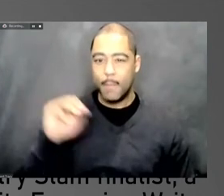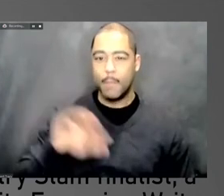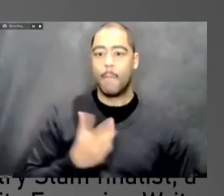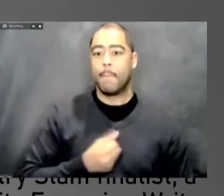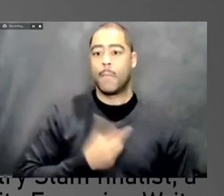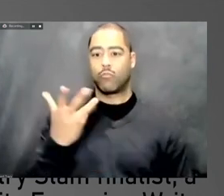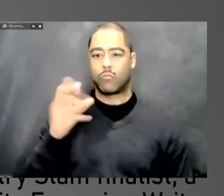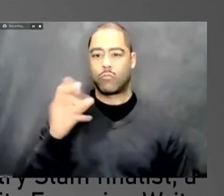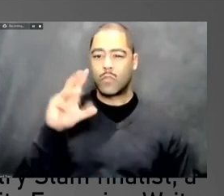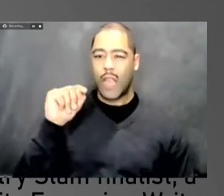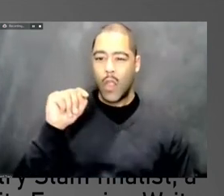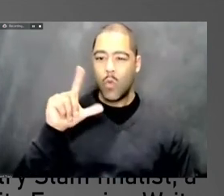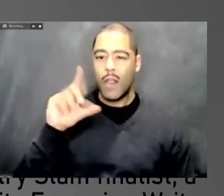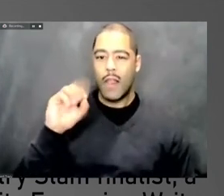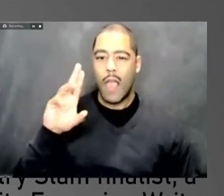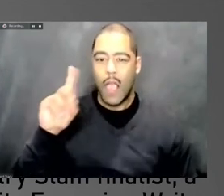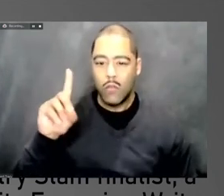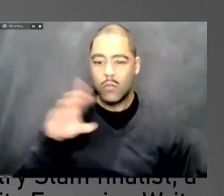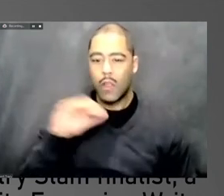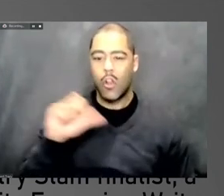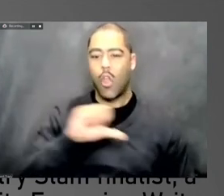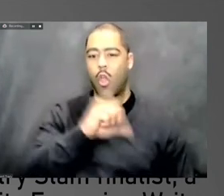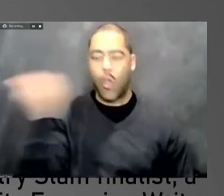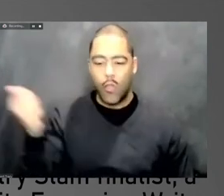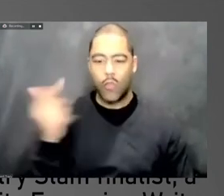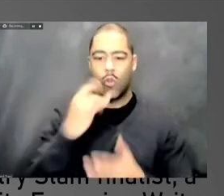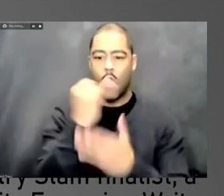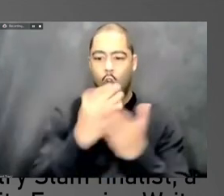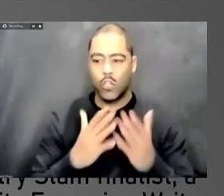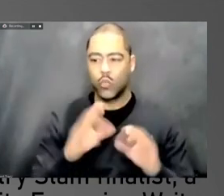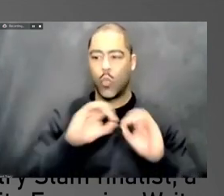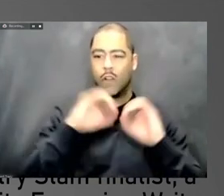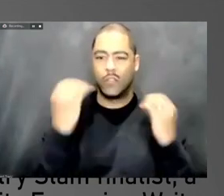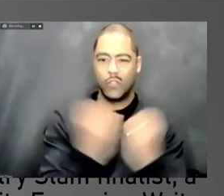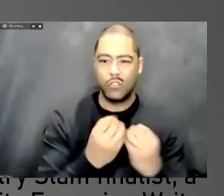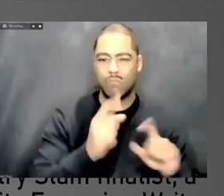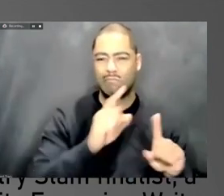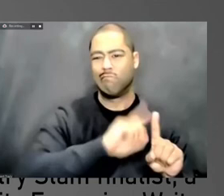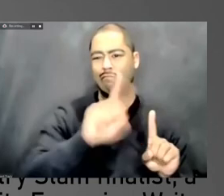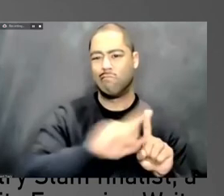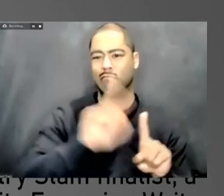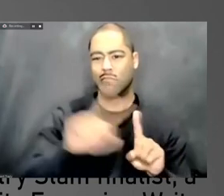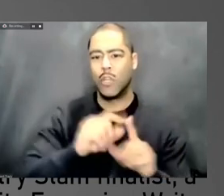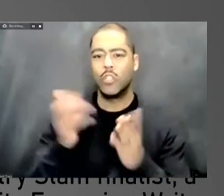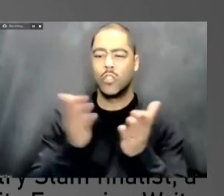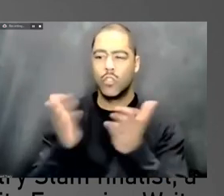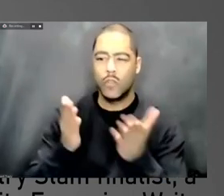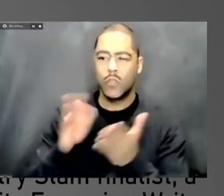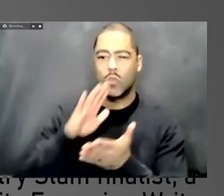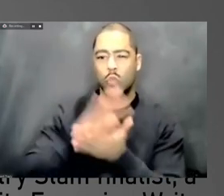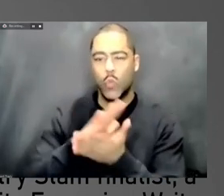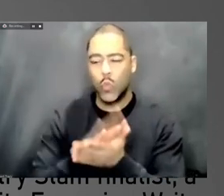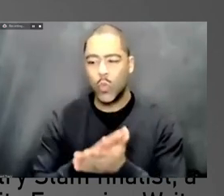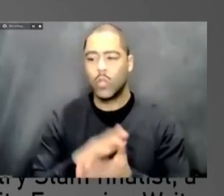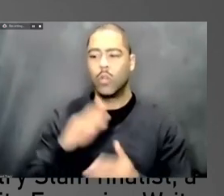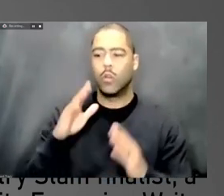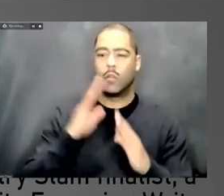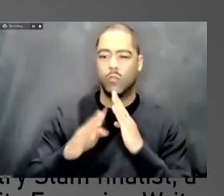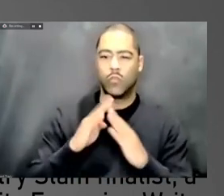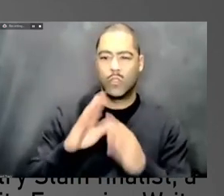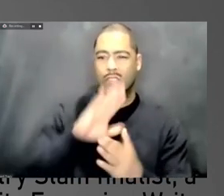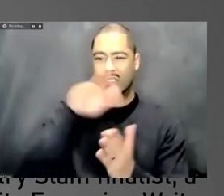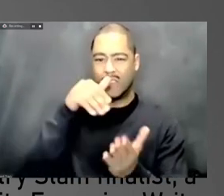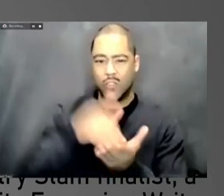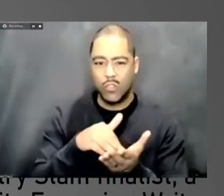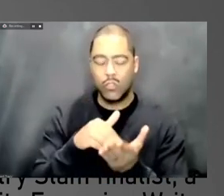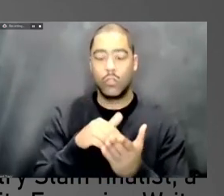Young Audiences, and other arts organizations, serving schools, community centers, incarcerated youth, and virtual